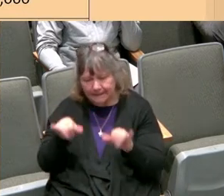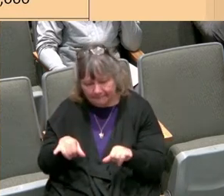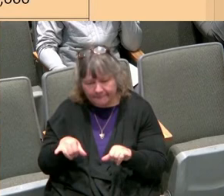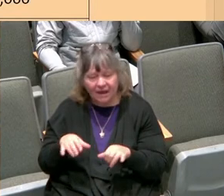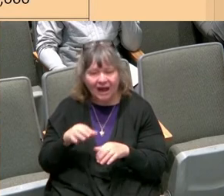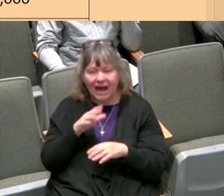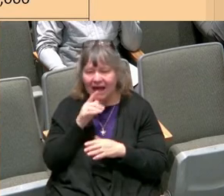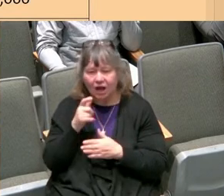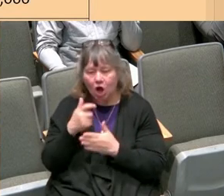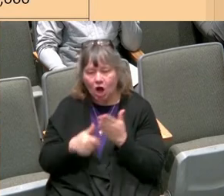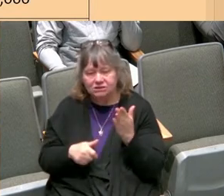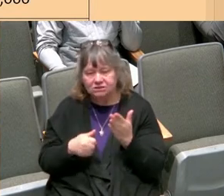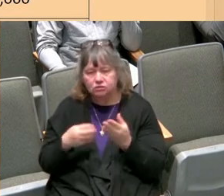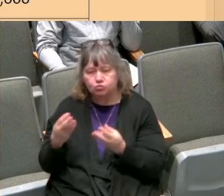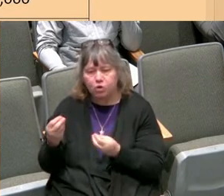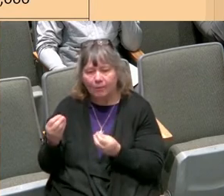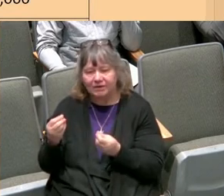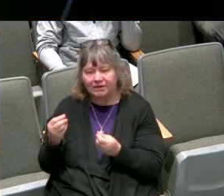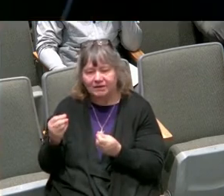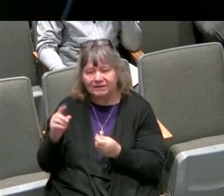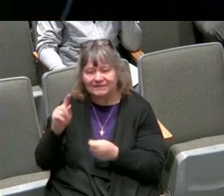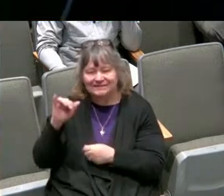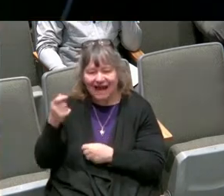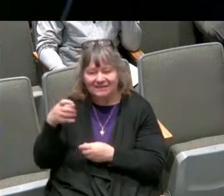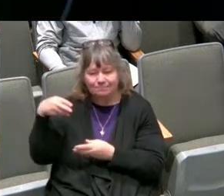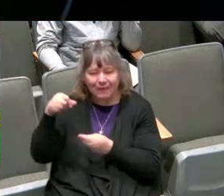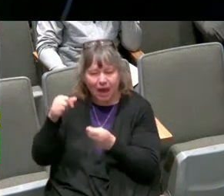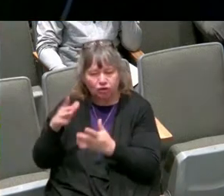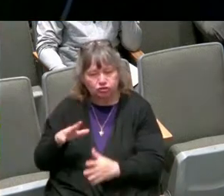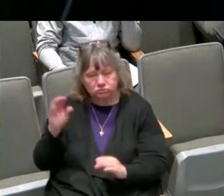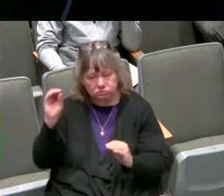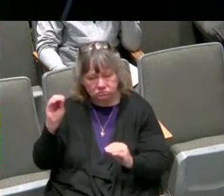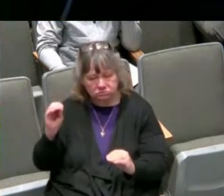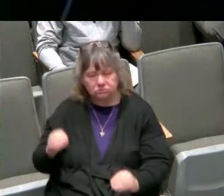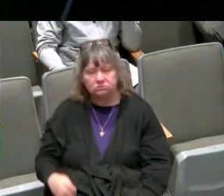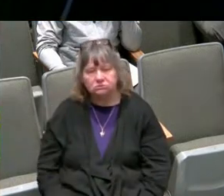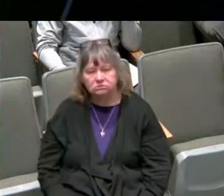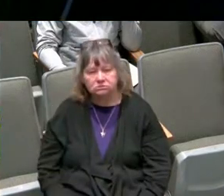and it doesn't cost the property taxpayer or anything so